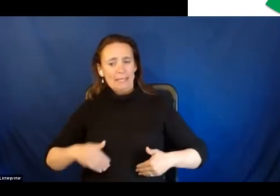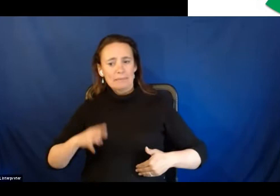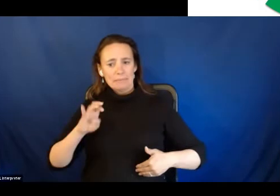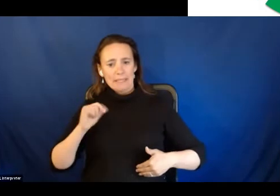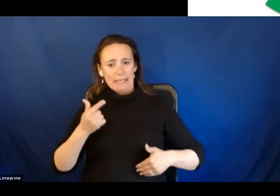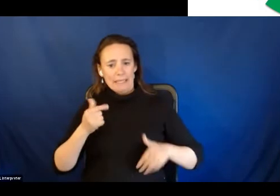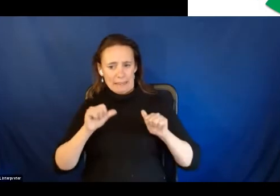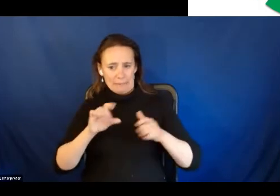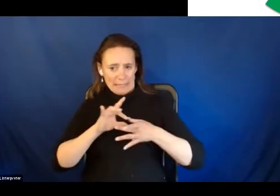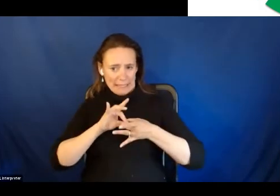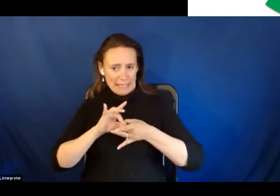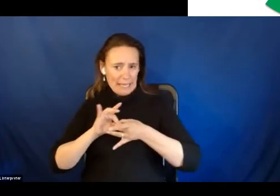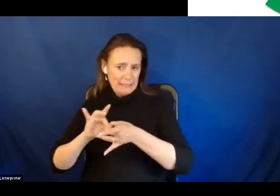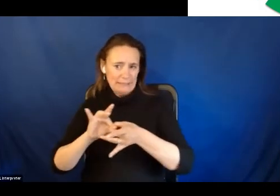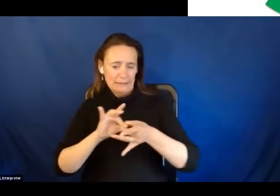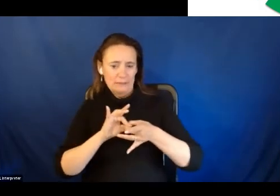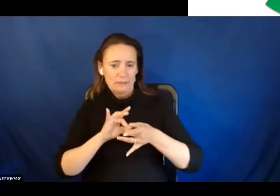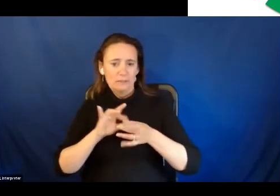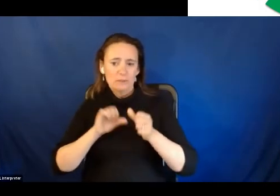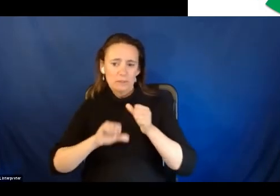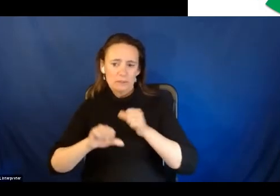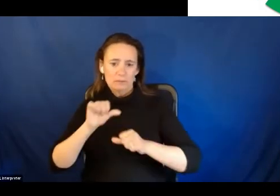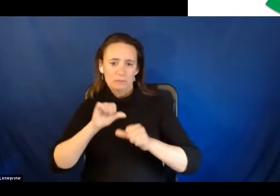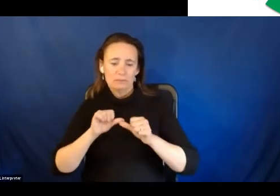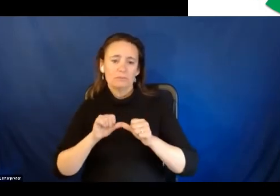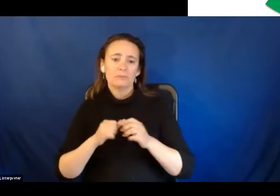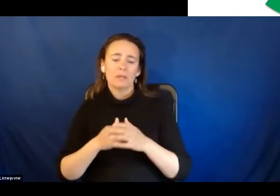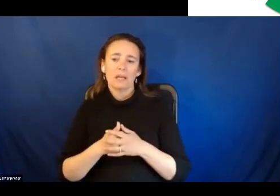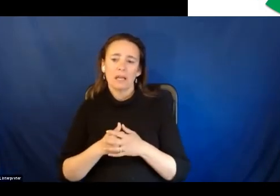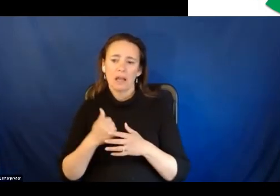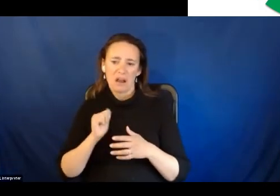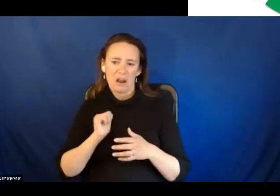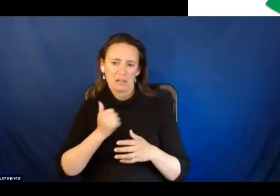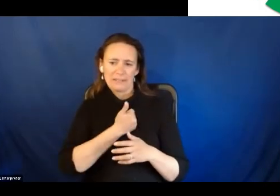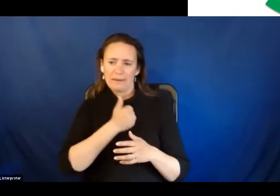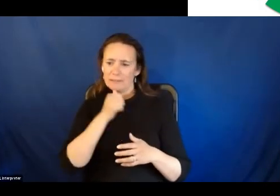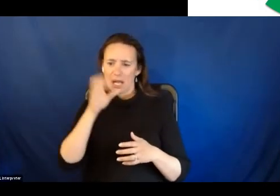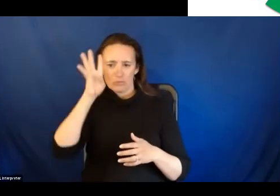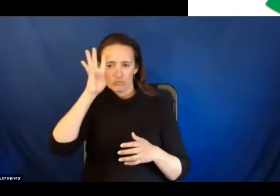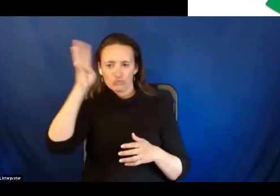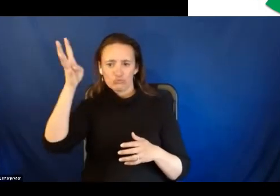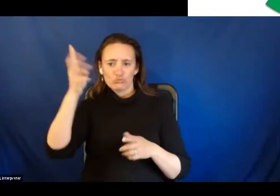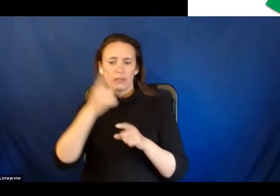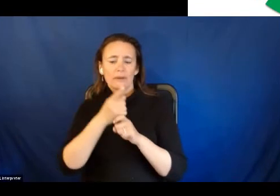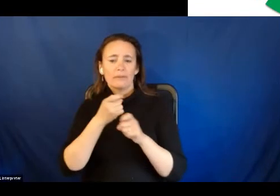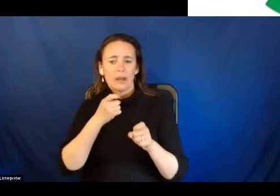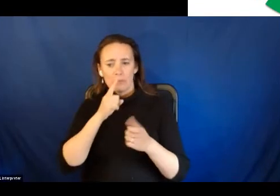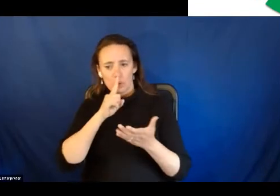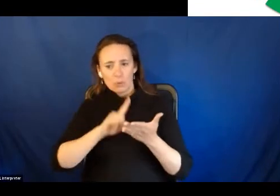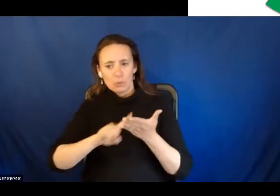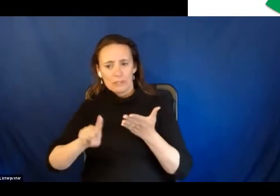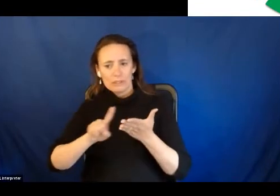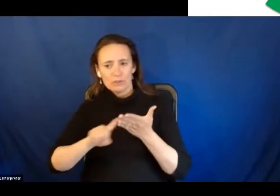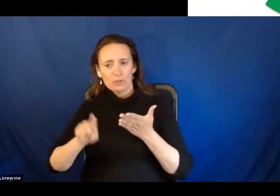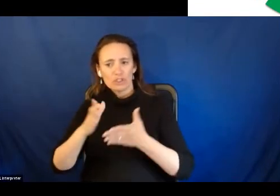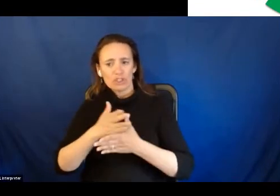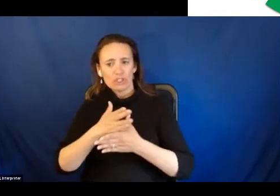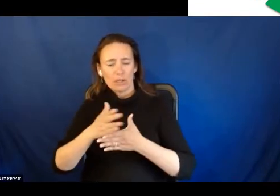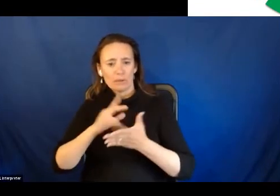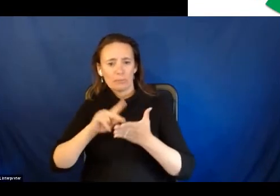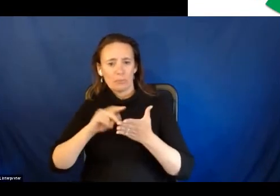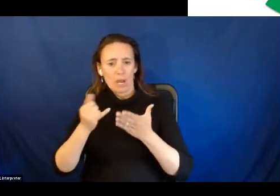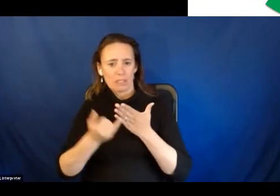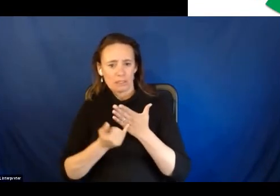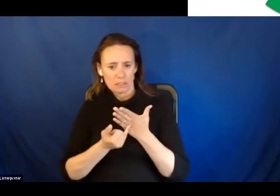how people heal. And we didn't come up with this. This is actually from the Research Sharing Project. And just like we are the